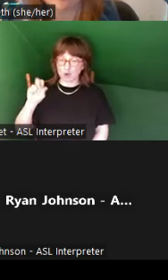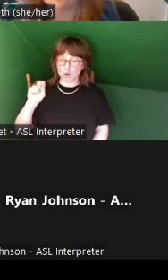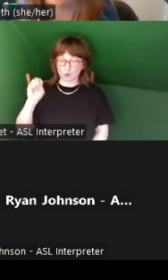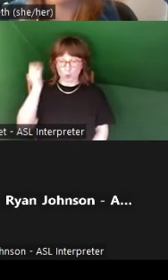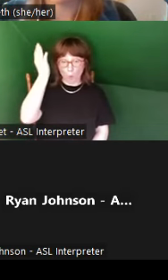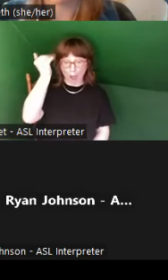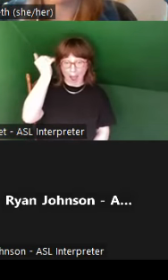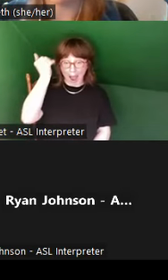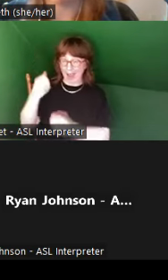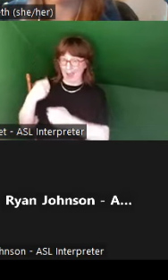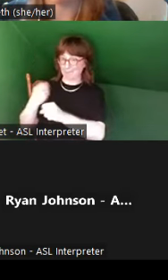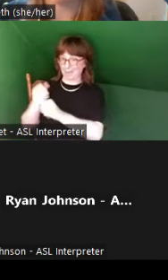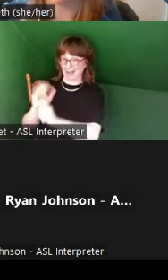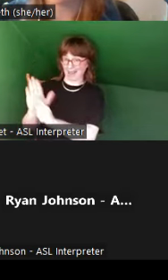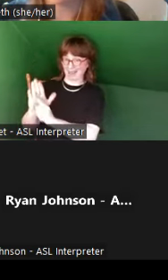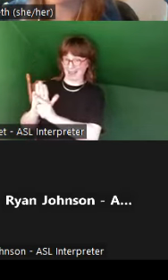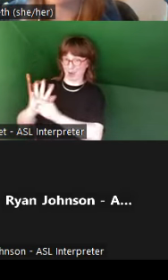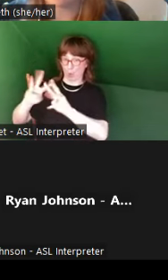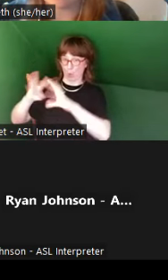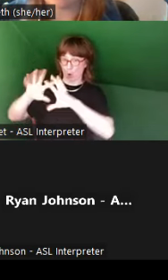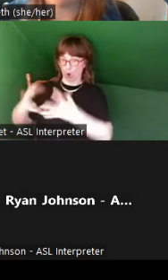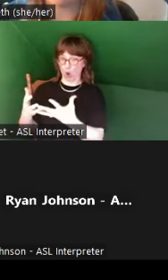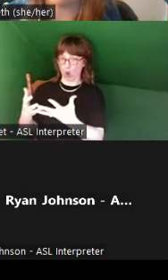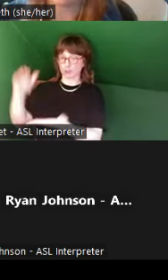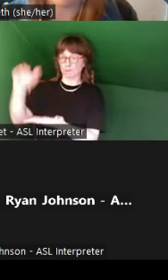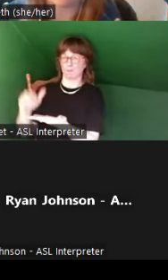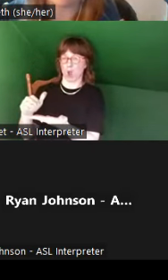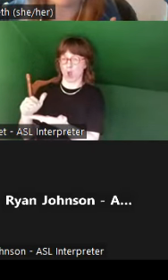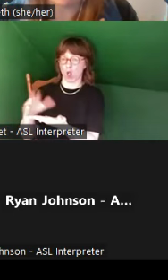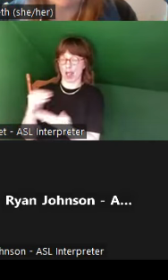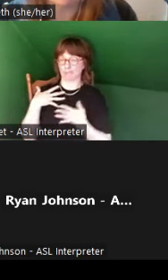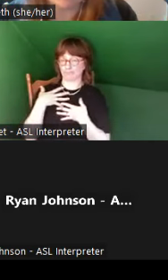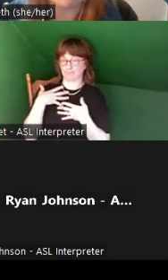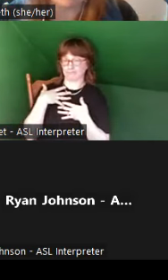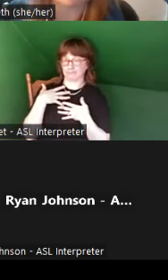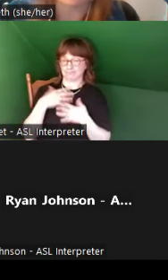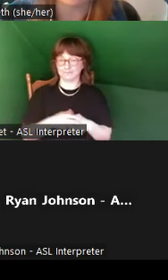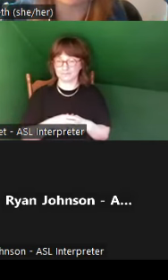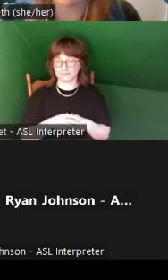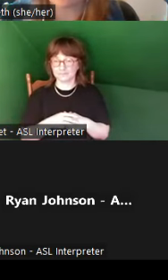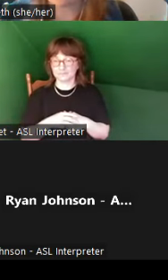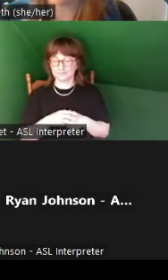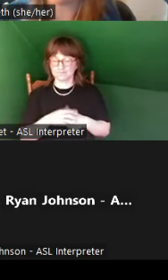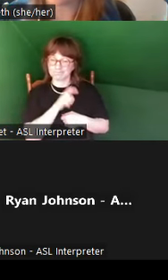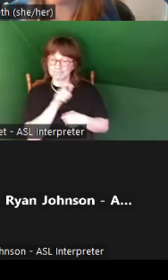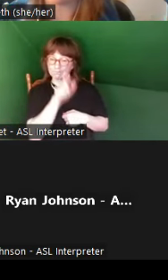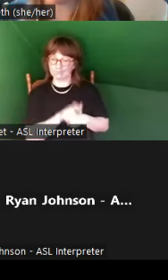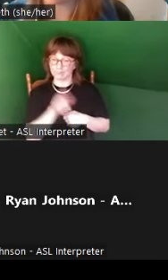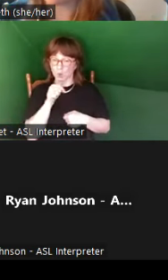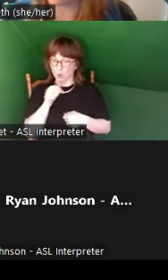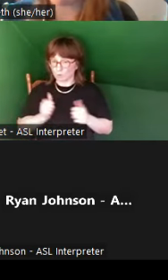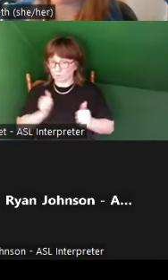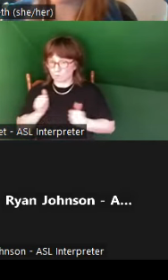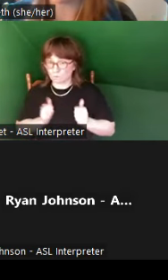more hostile. Um, and it's perpetrated by somebody that